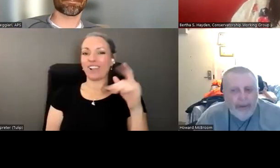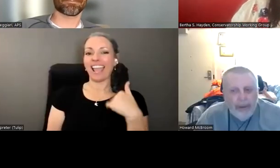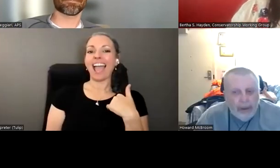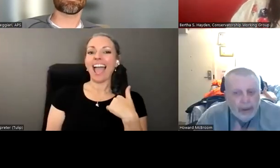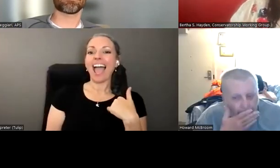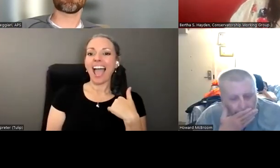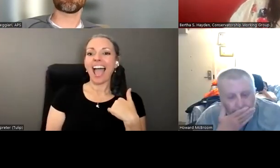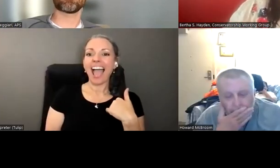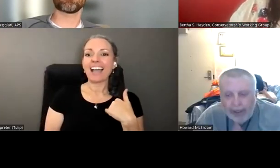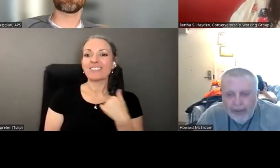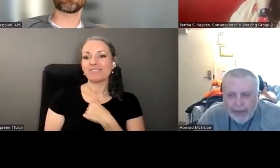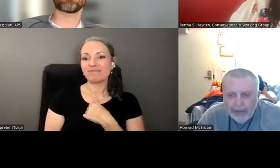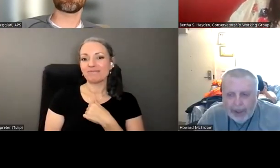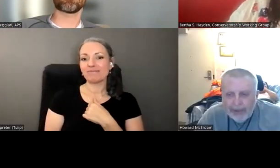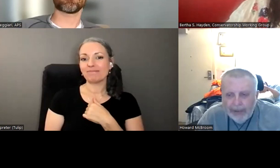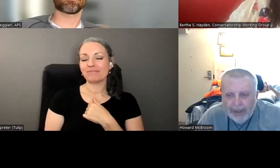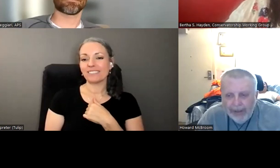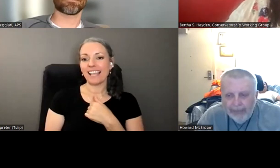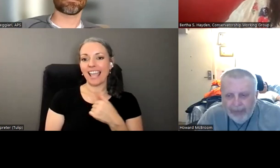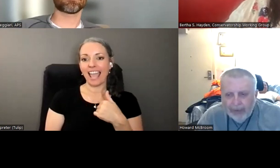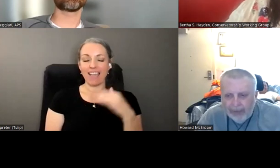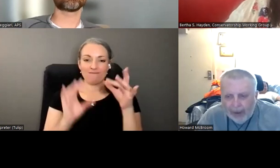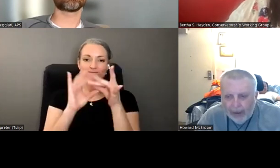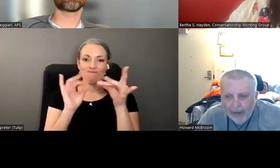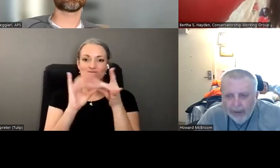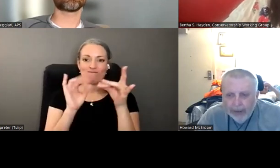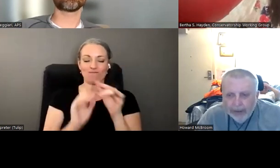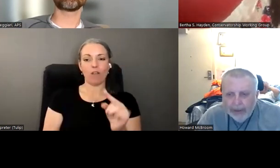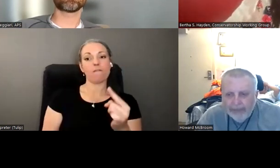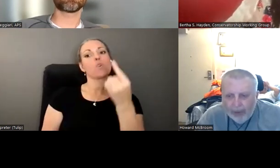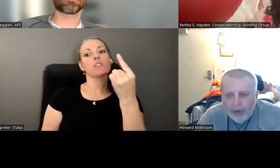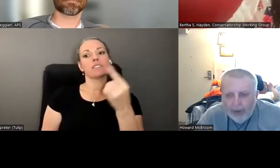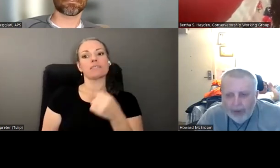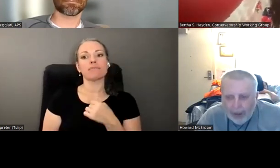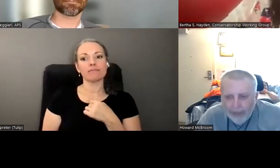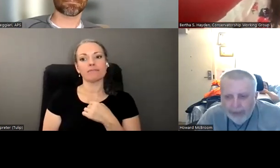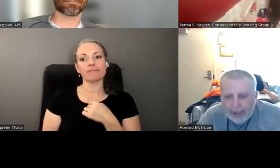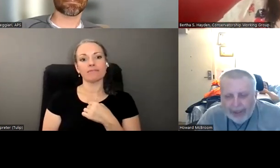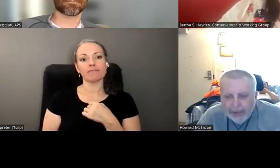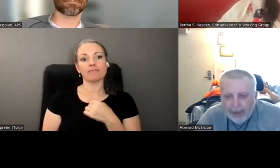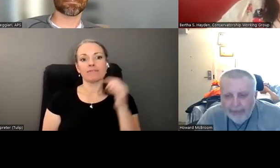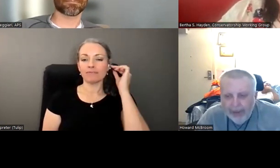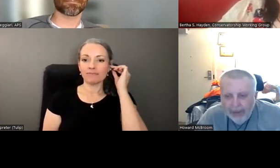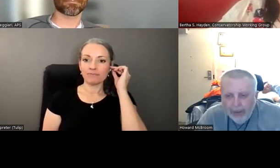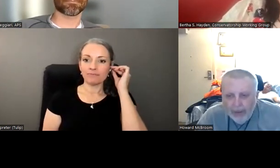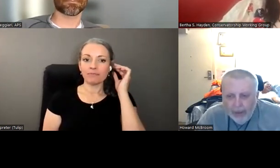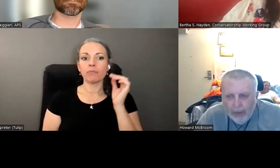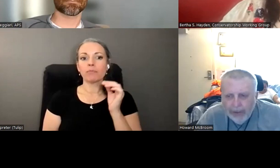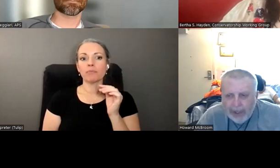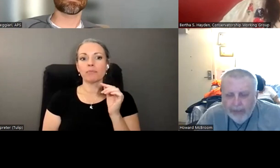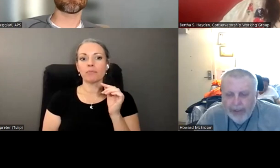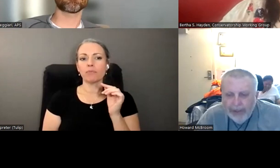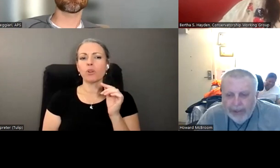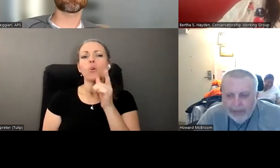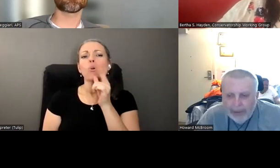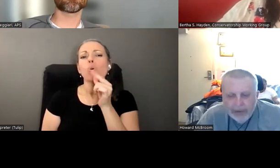I do have some comments to make first of all this foreign contact um who